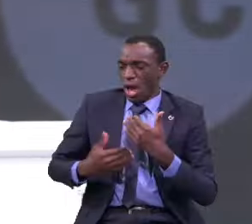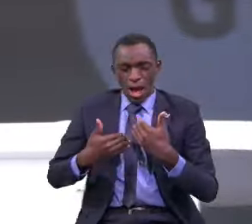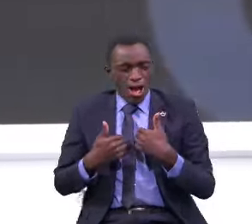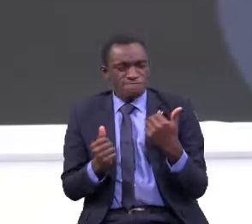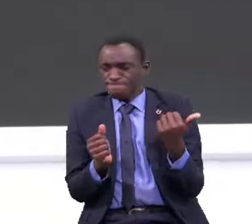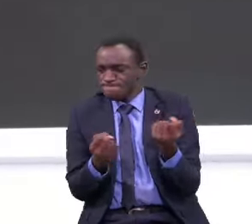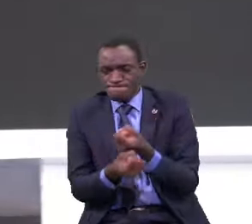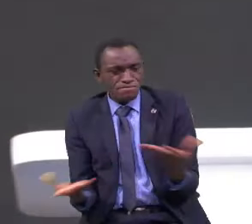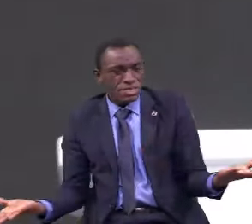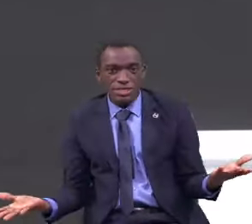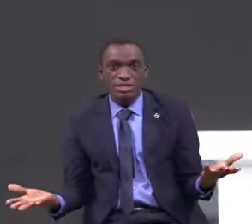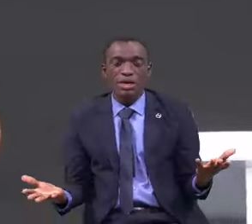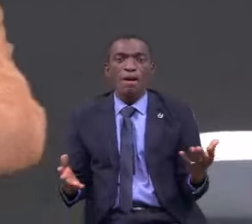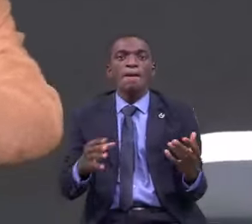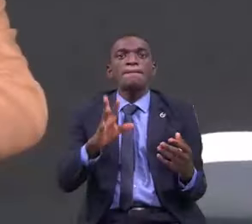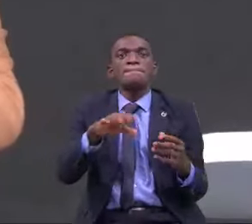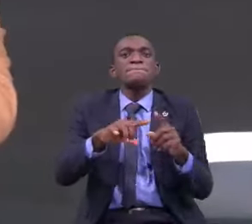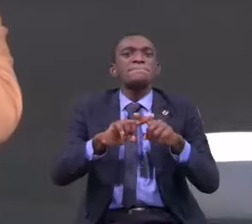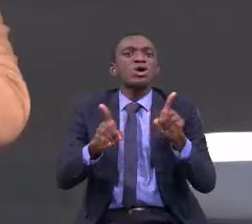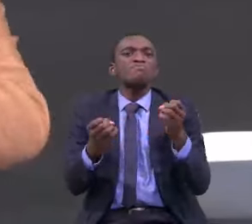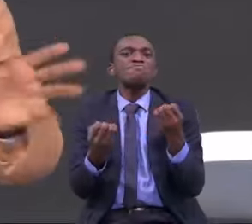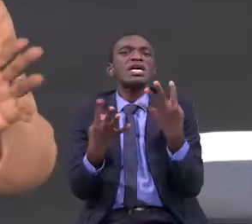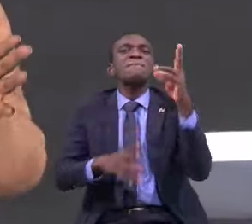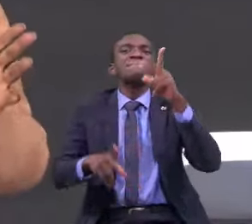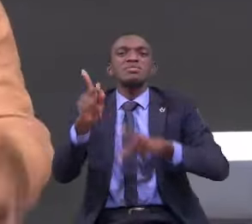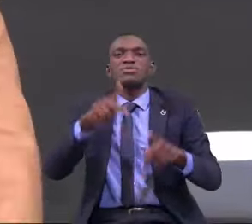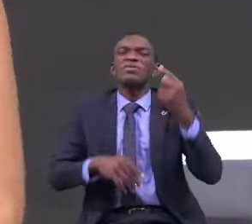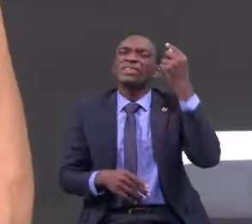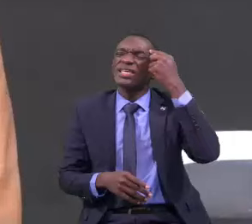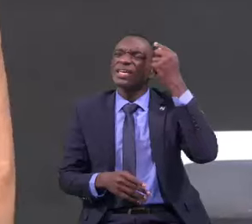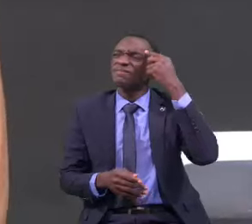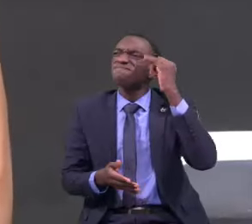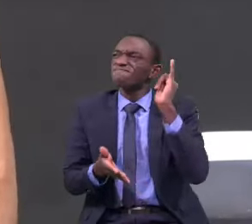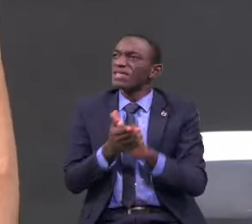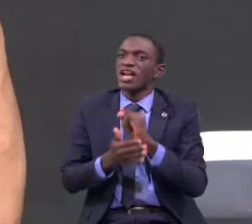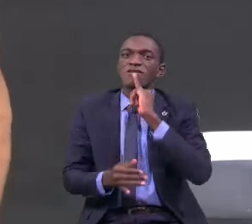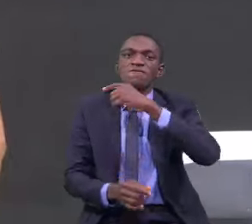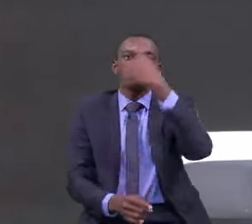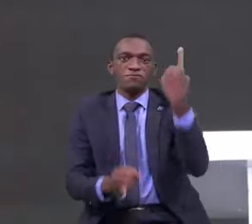But many people think that level is final.